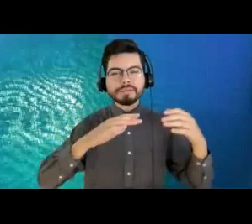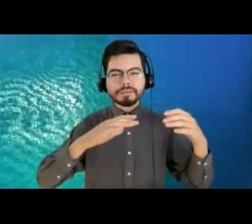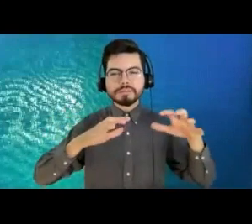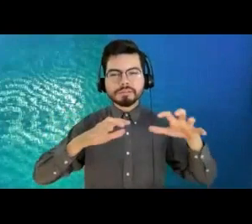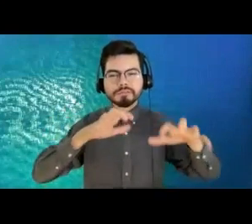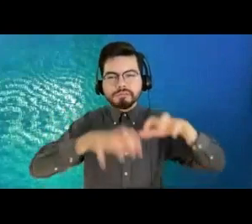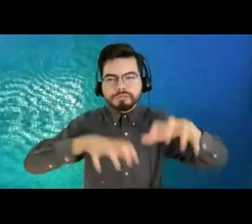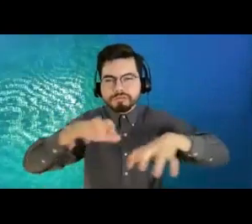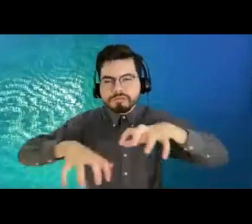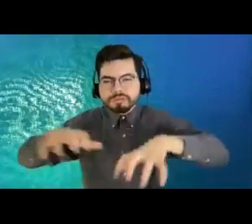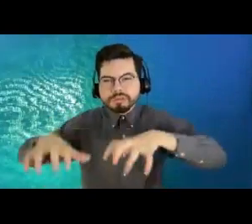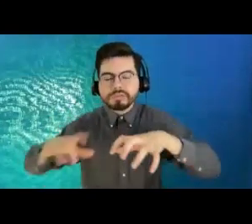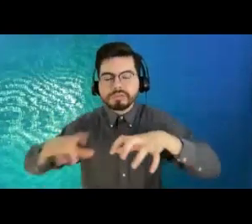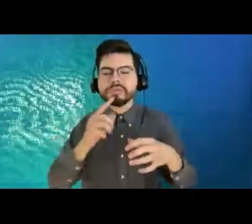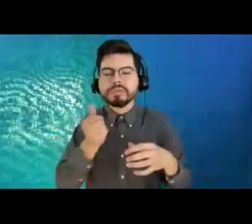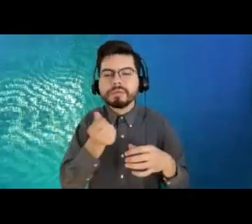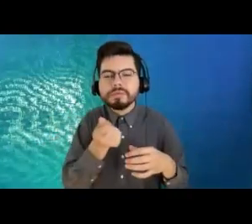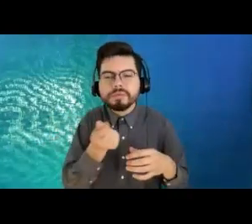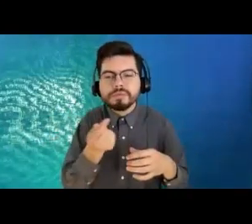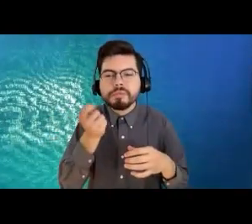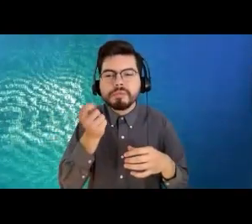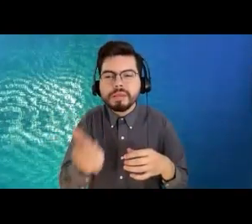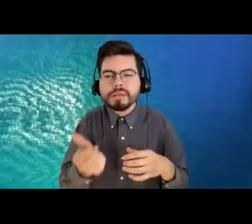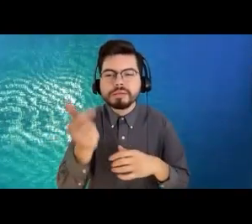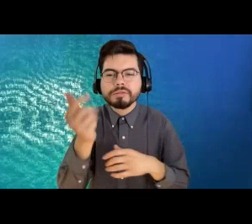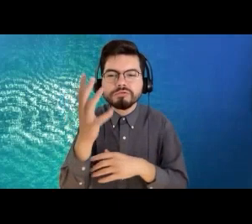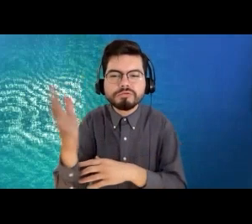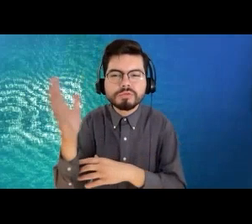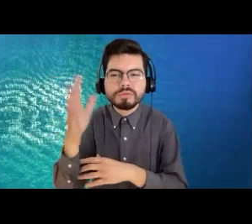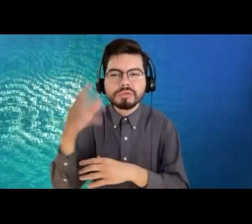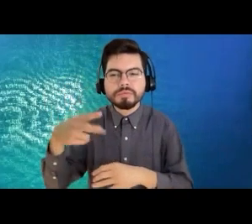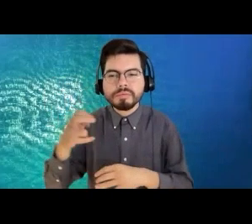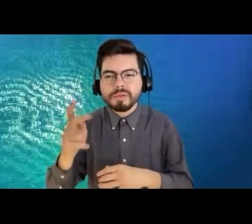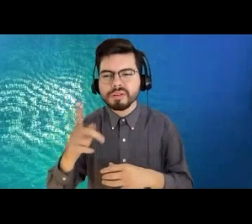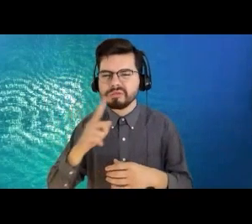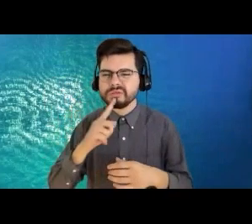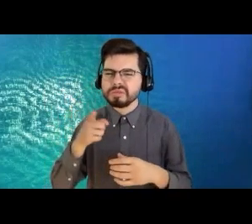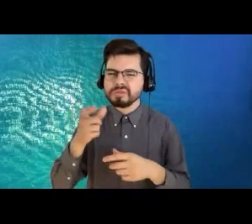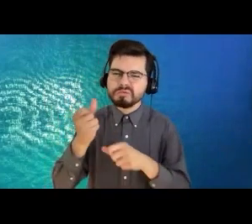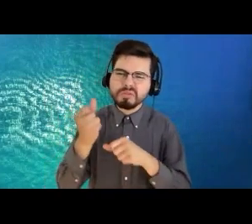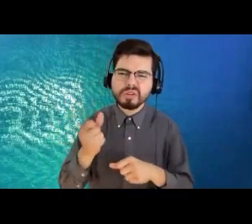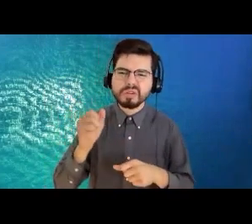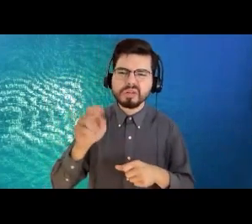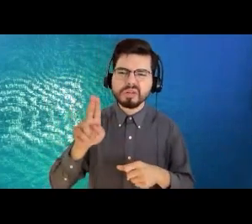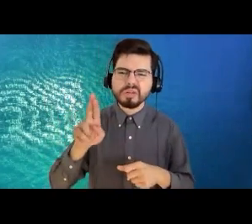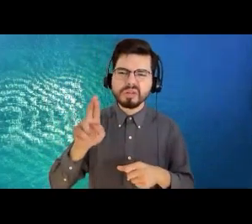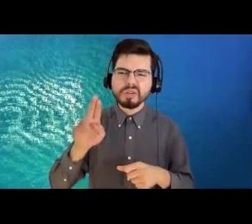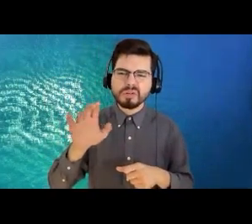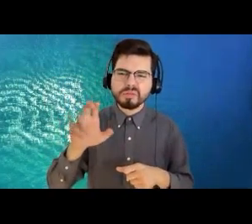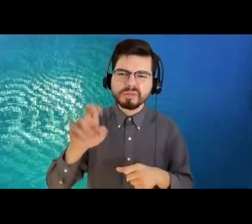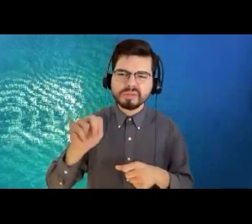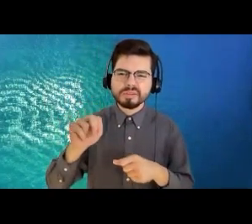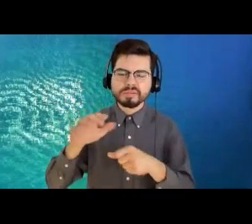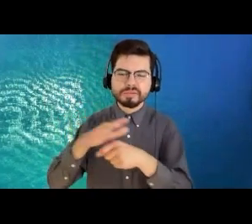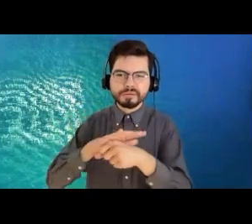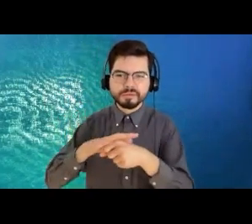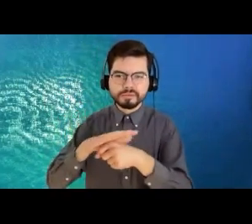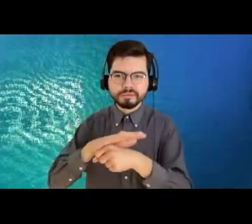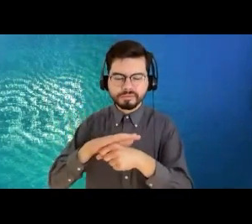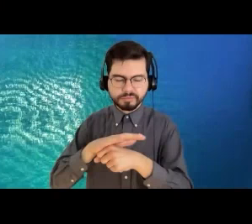or parks, and just intensely urban areas. And remember that the